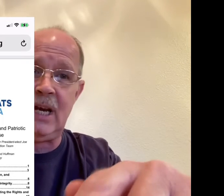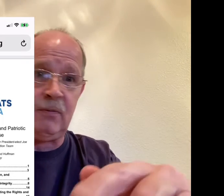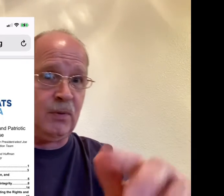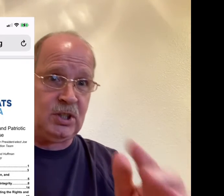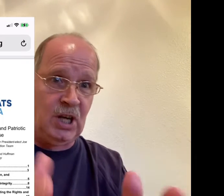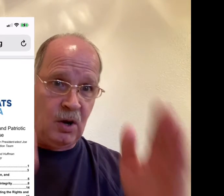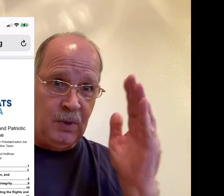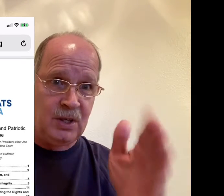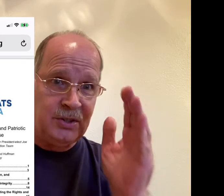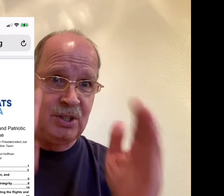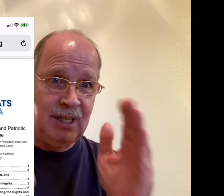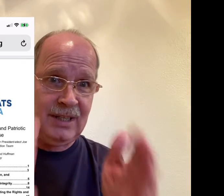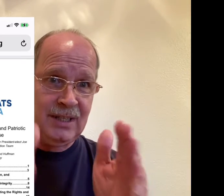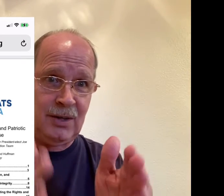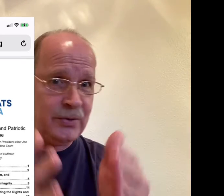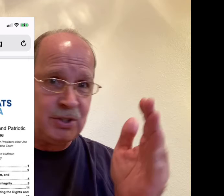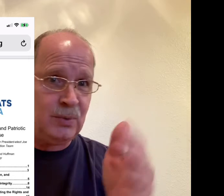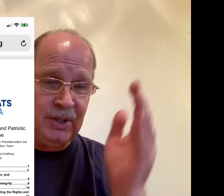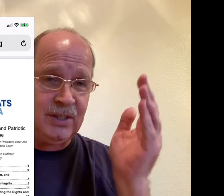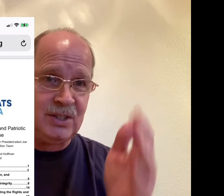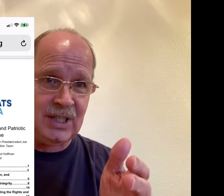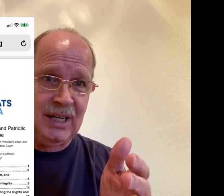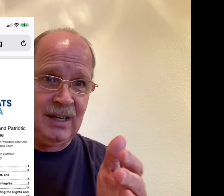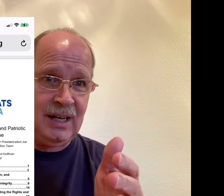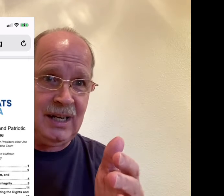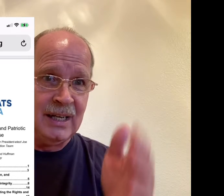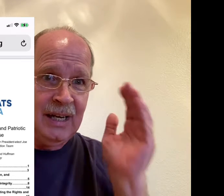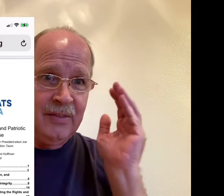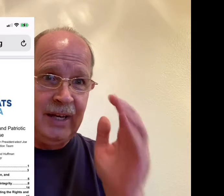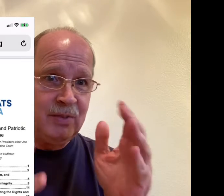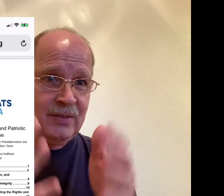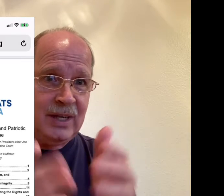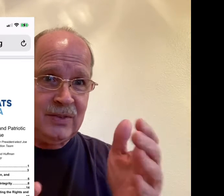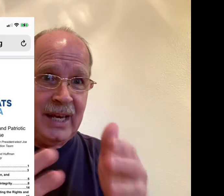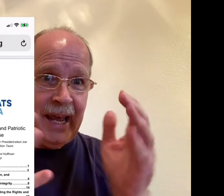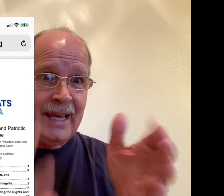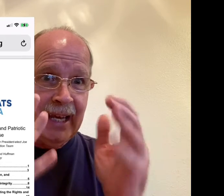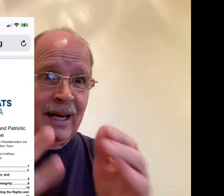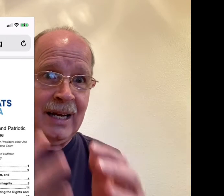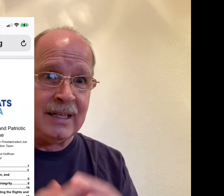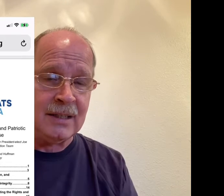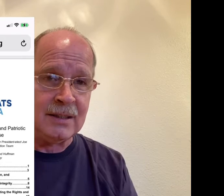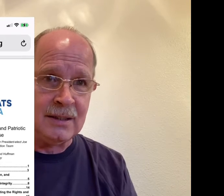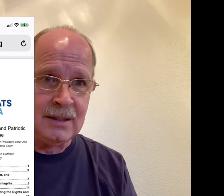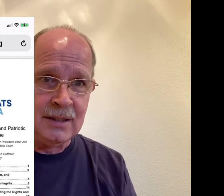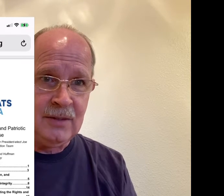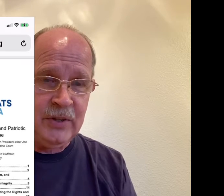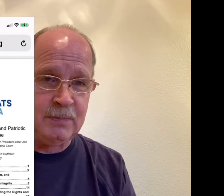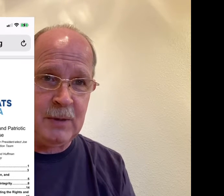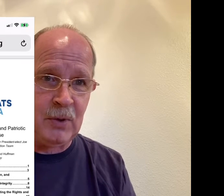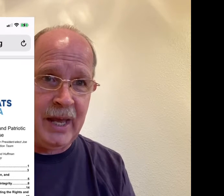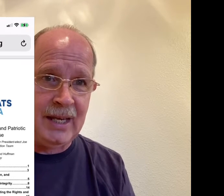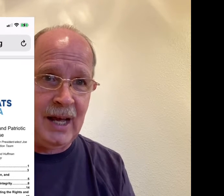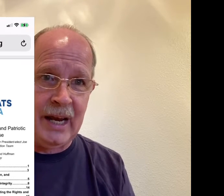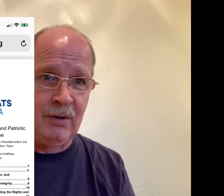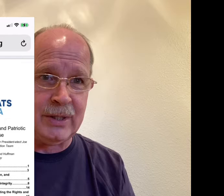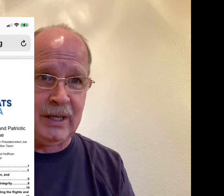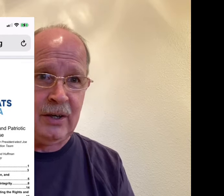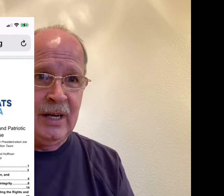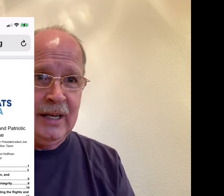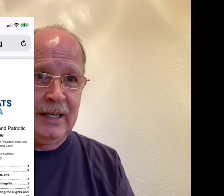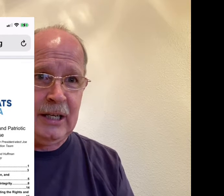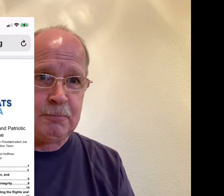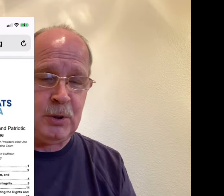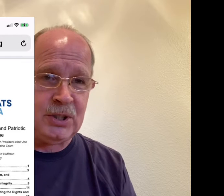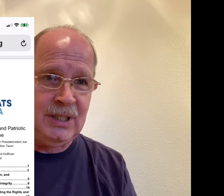Yes, every show, because you need to know this. You would understand a lot. They hate God. These people hate God. I don't